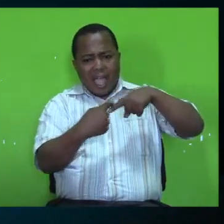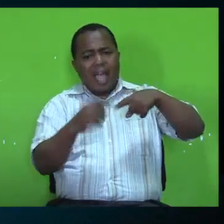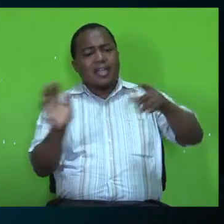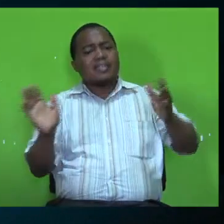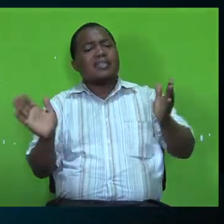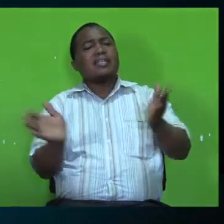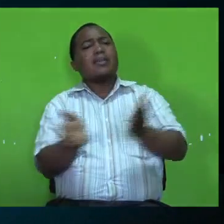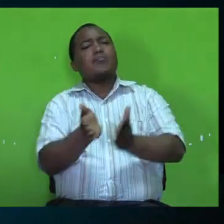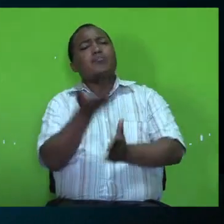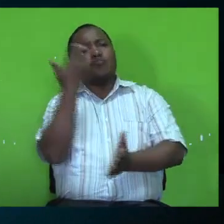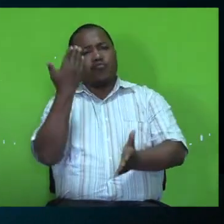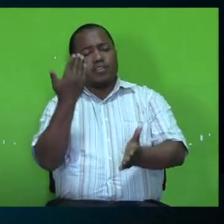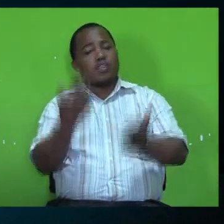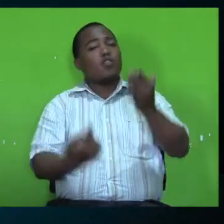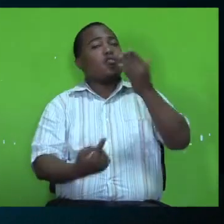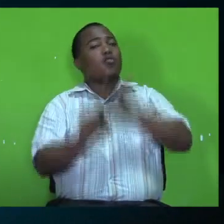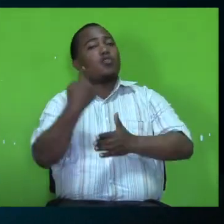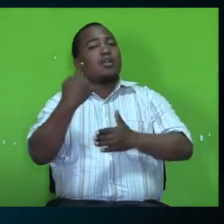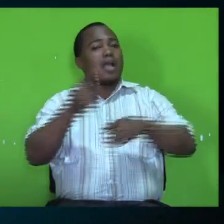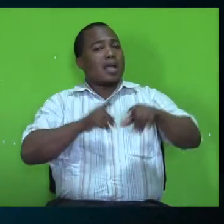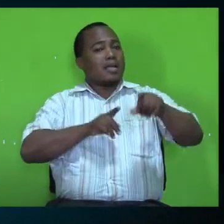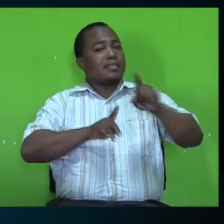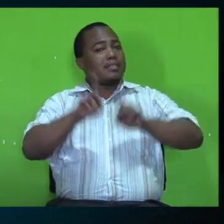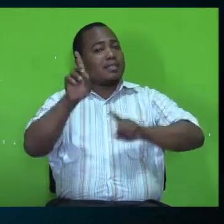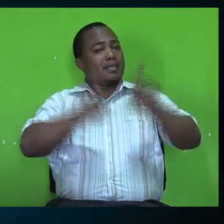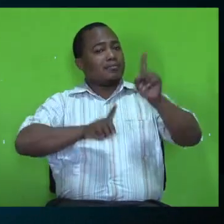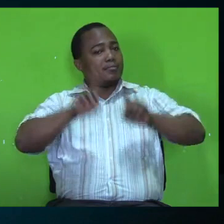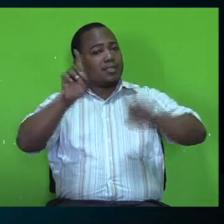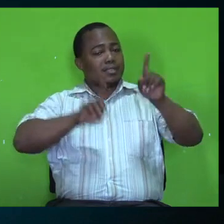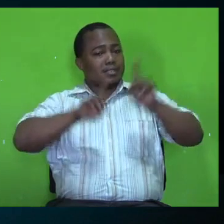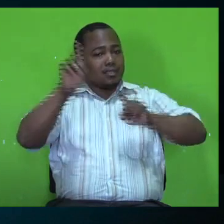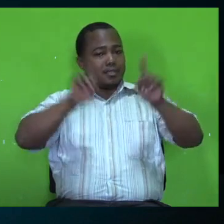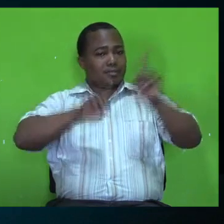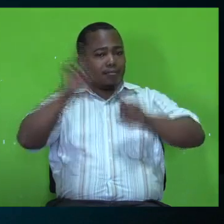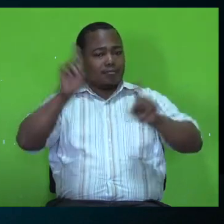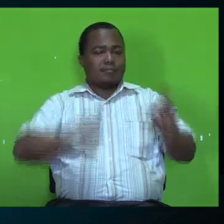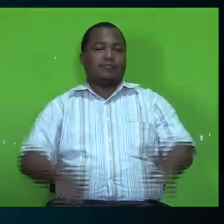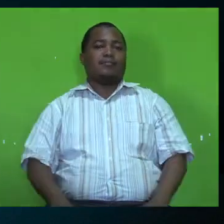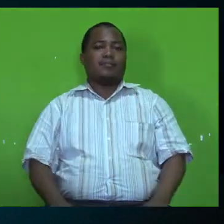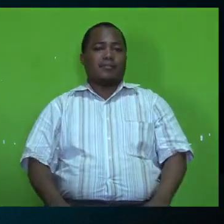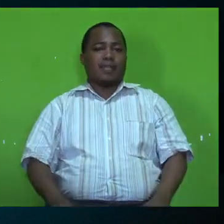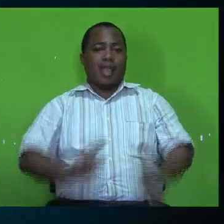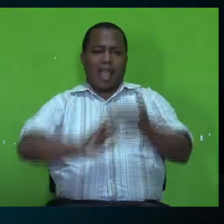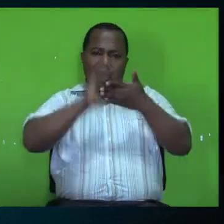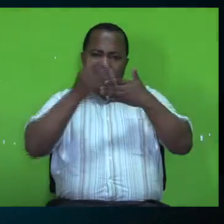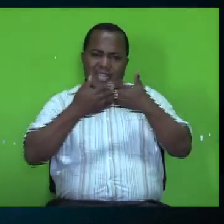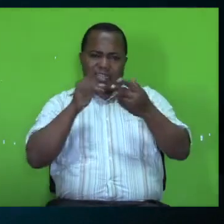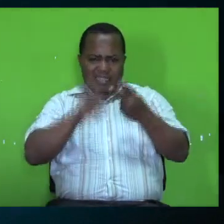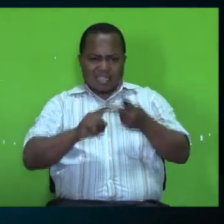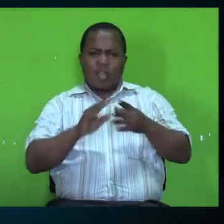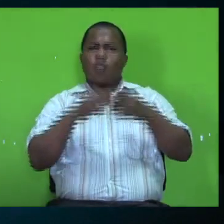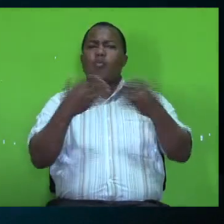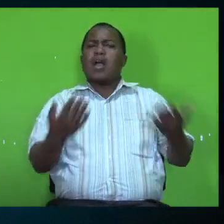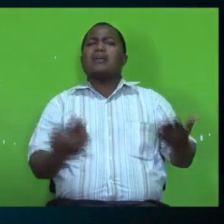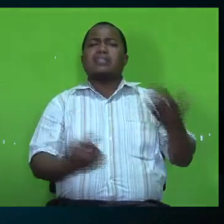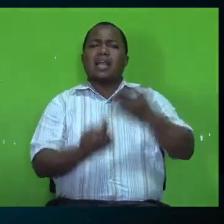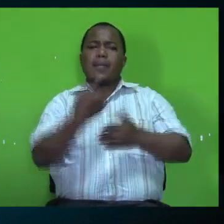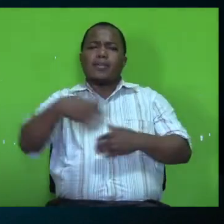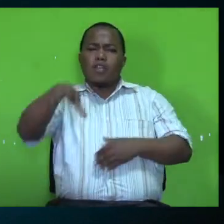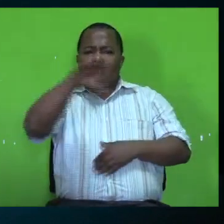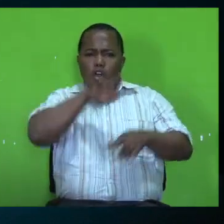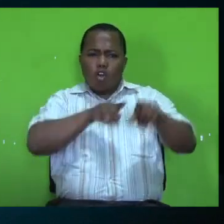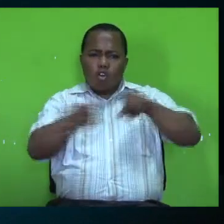removed from the plants? Again, what will happen if all